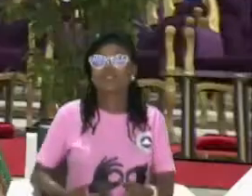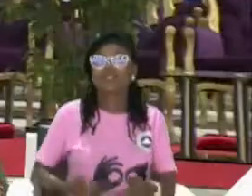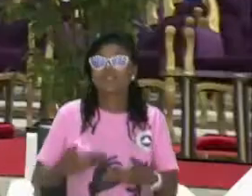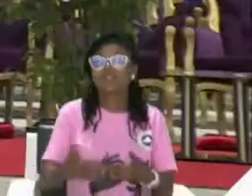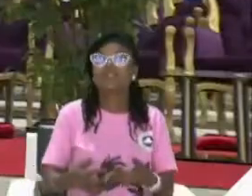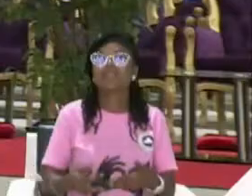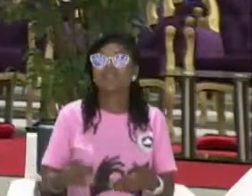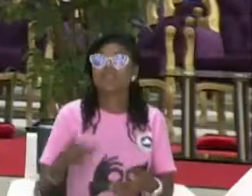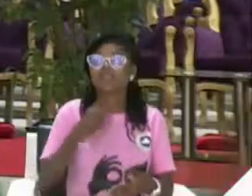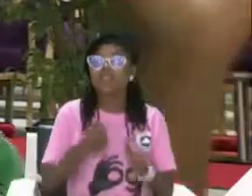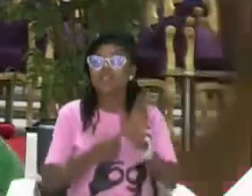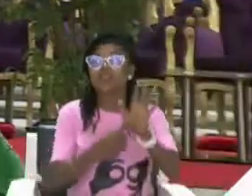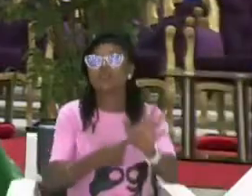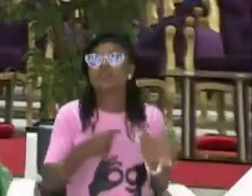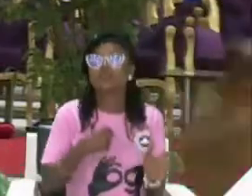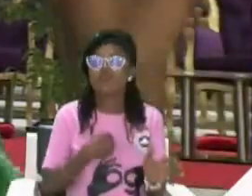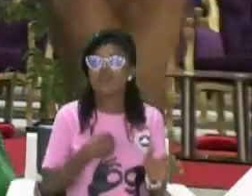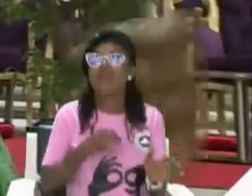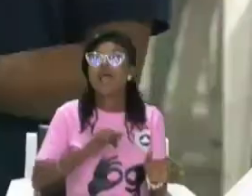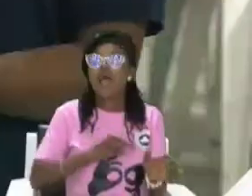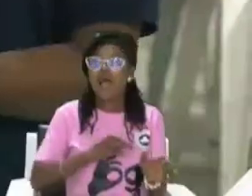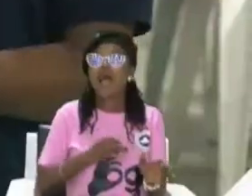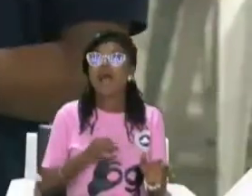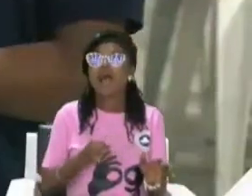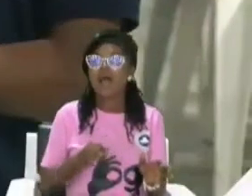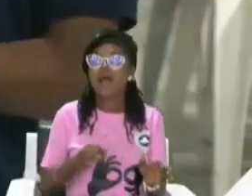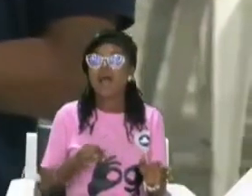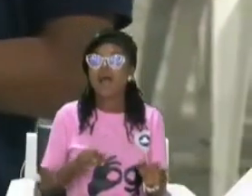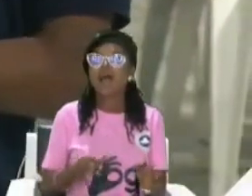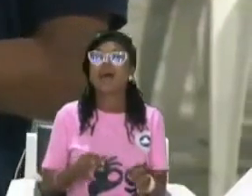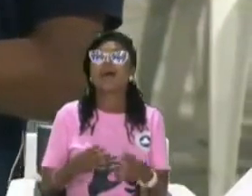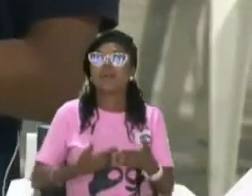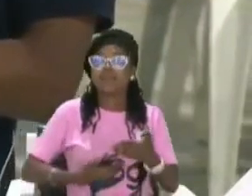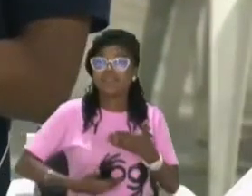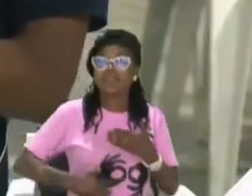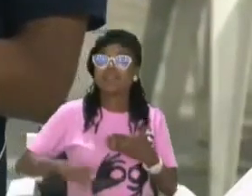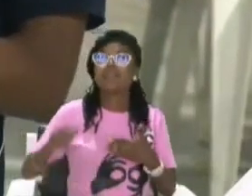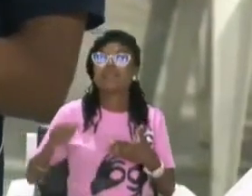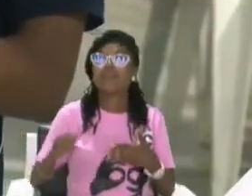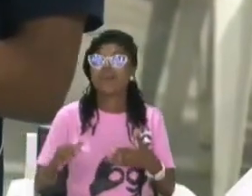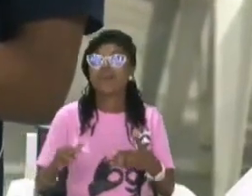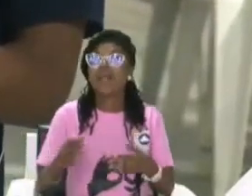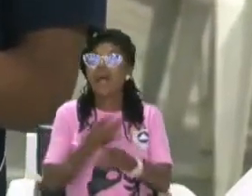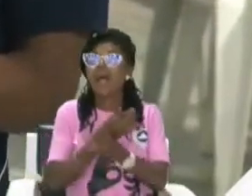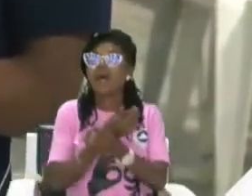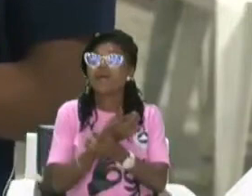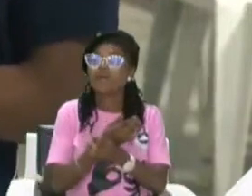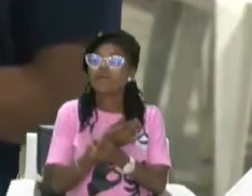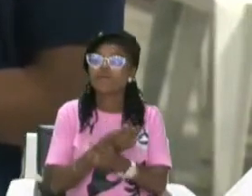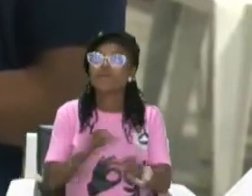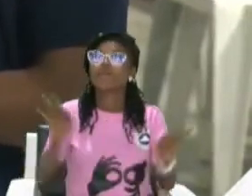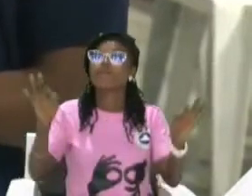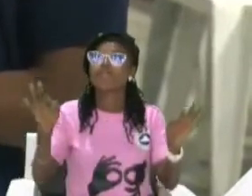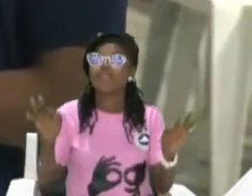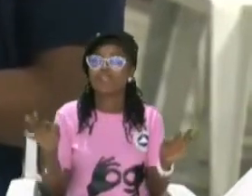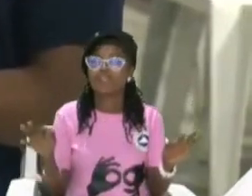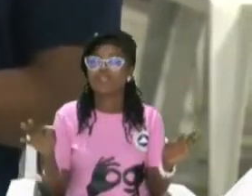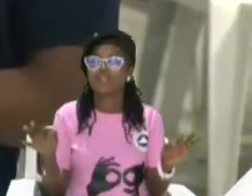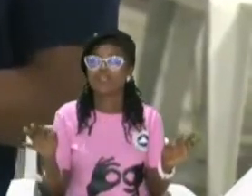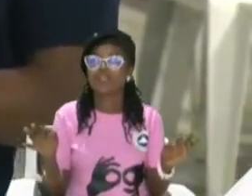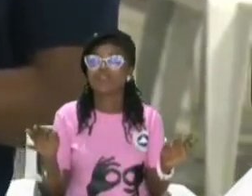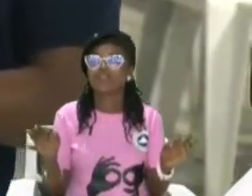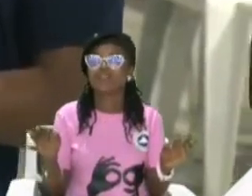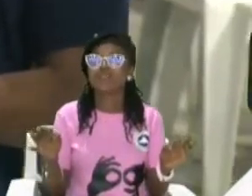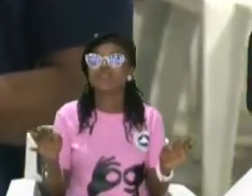thread and they showed me. I delivered with cyclage normally and with placenta previa. After I delivered, they brought